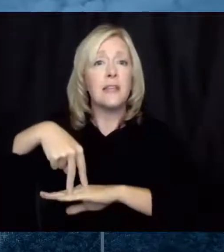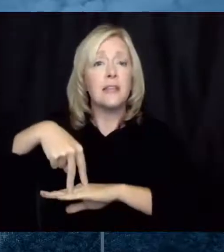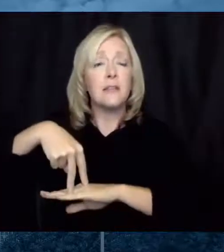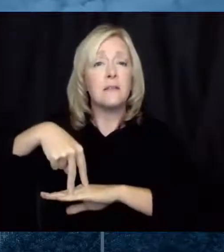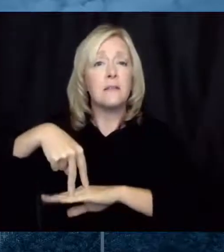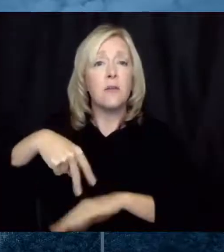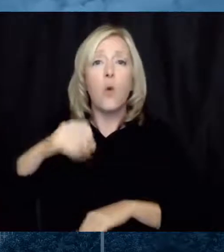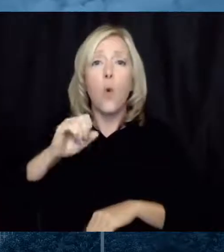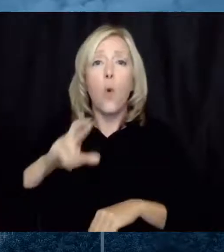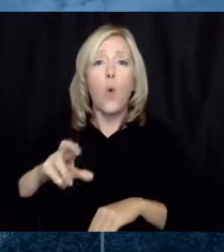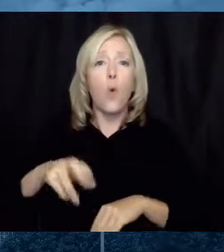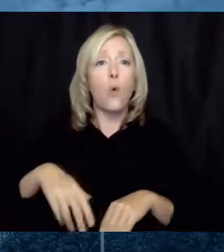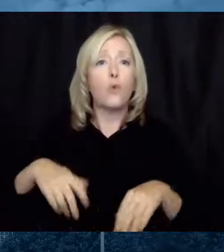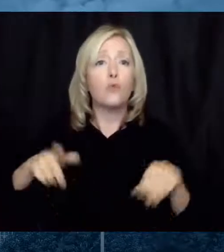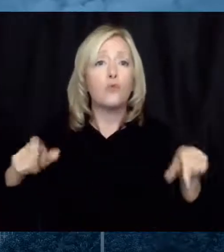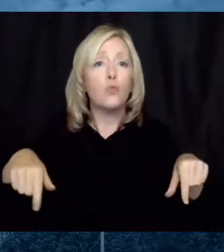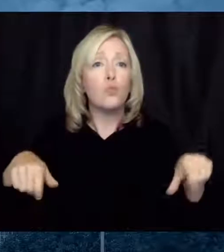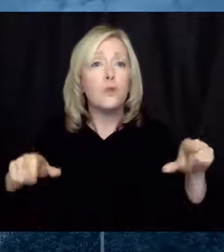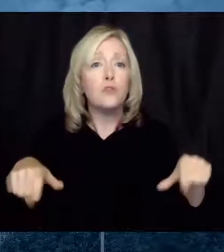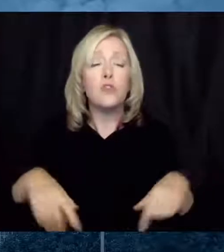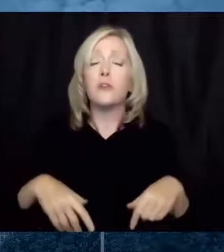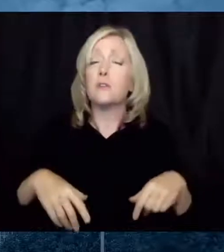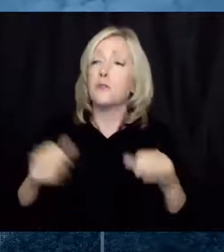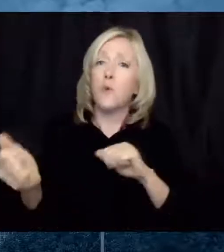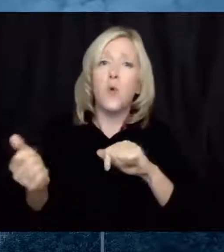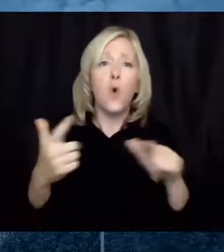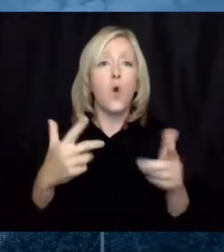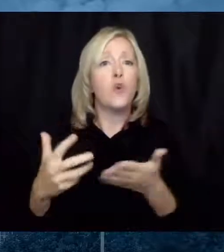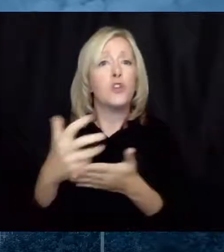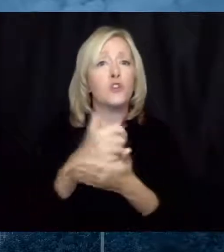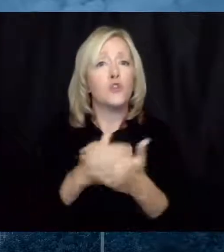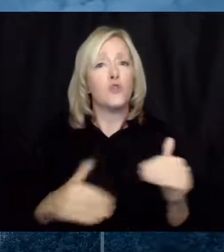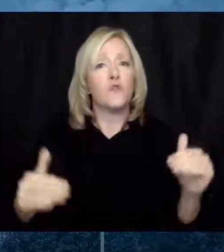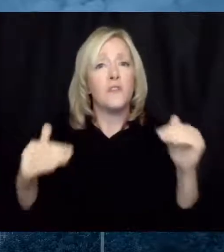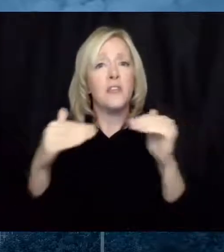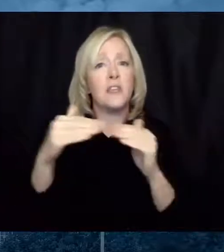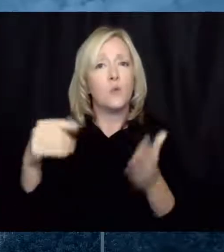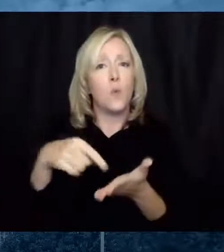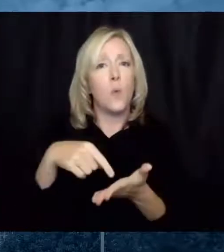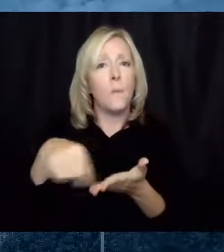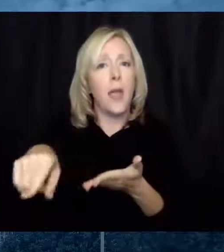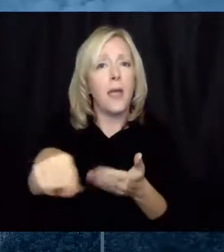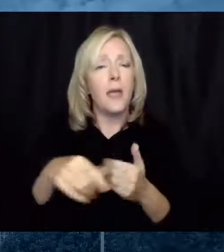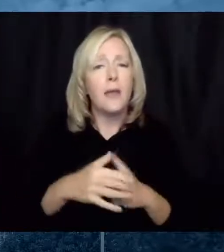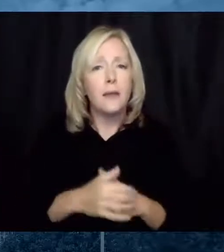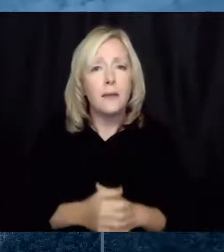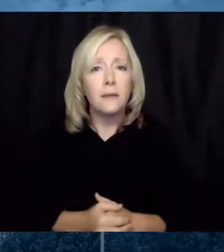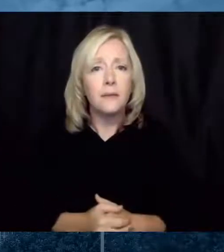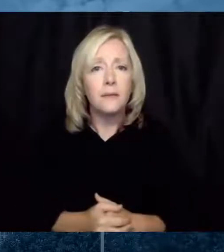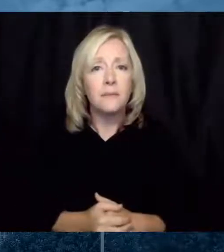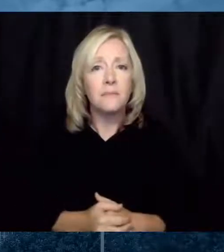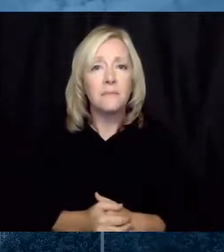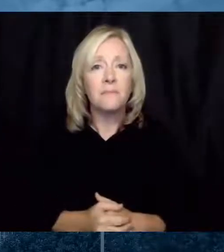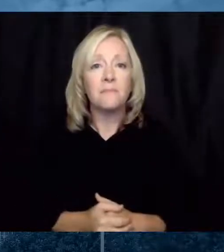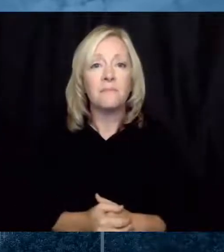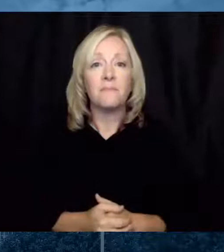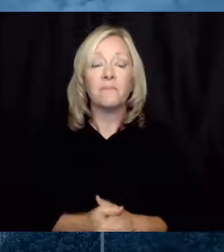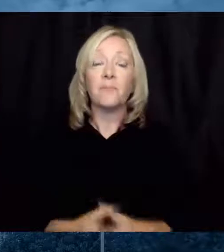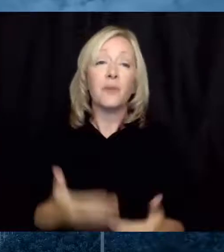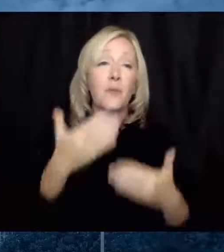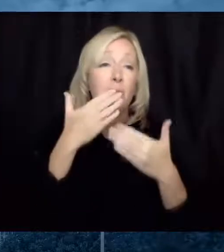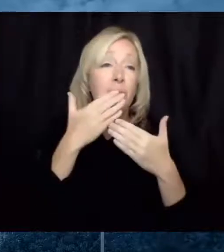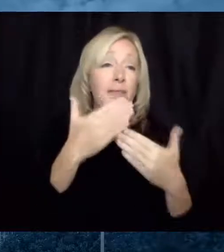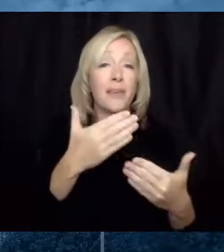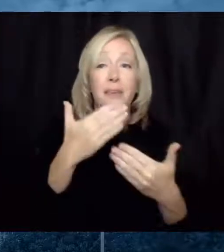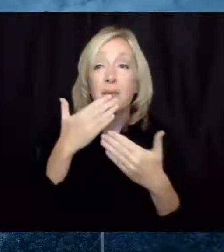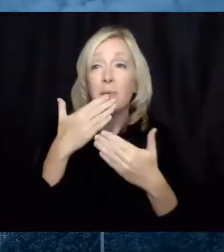beside us, that they too deserve equality in the way that we are paying one another. So thank you to everyone,